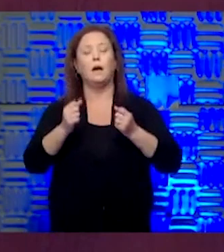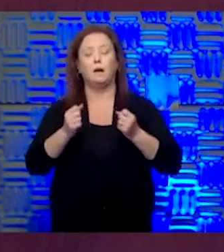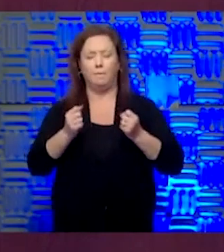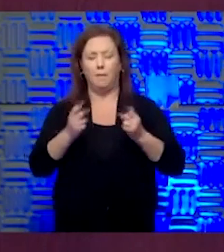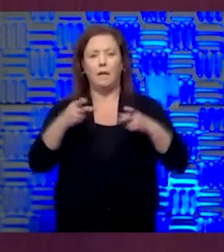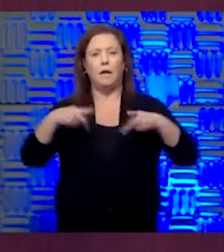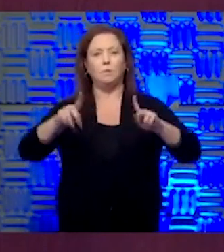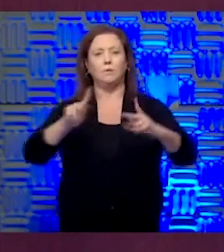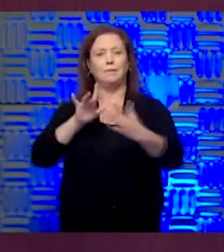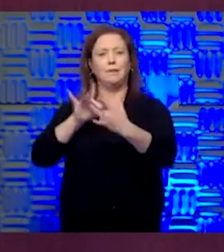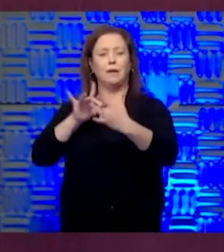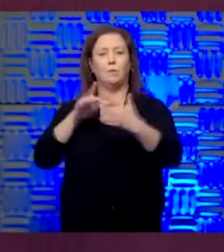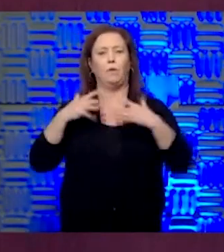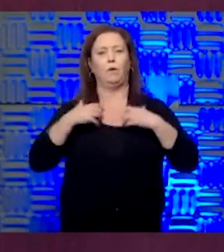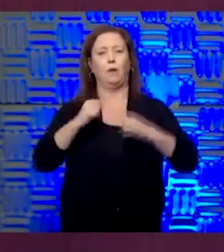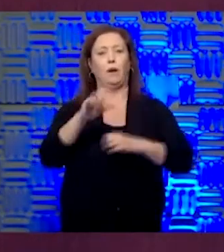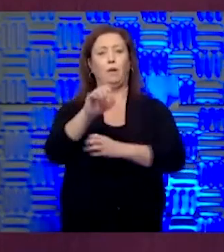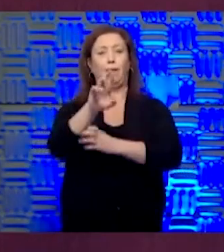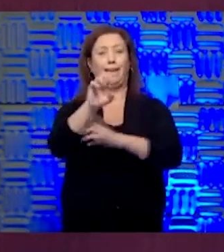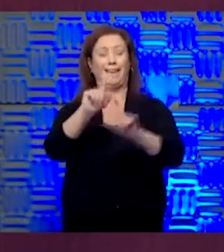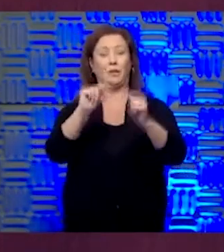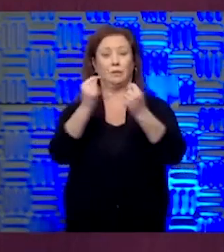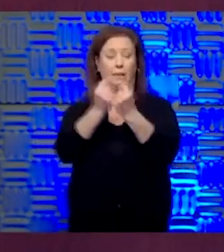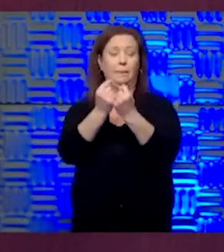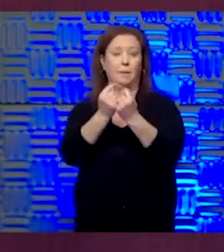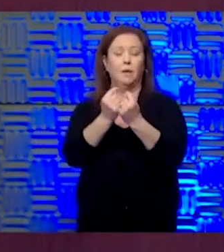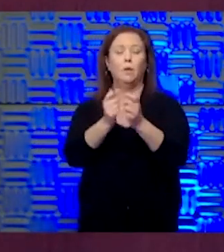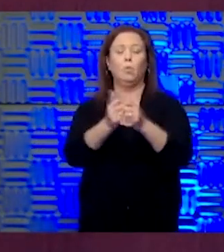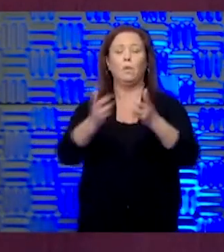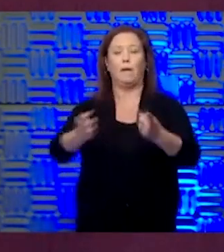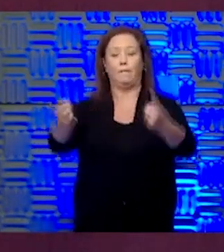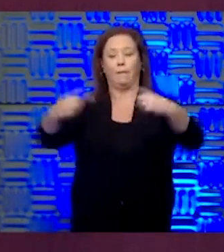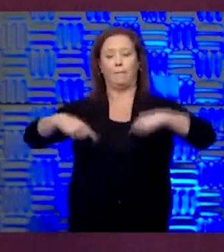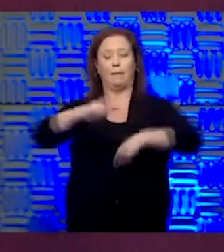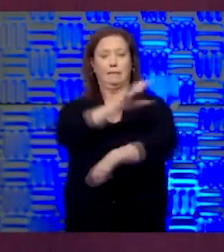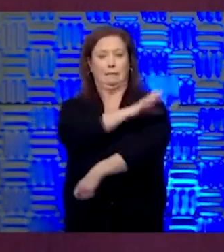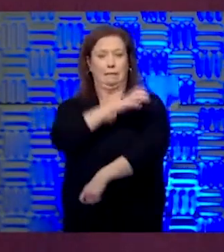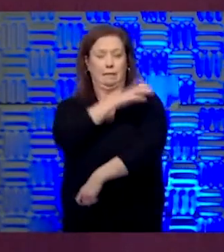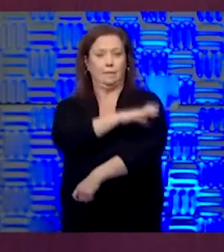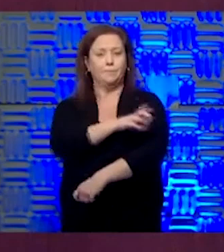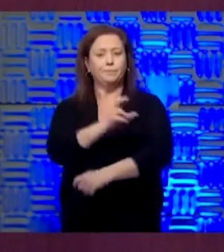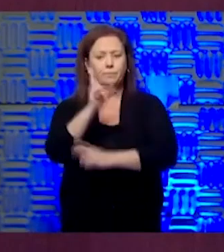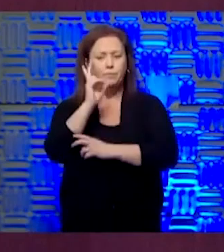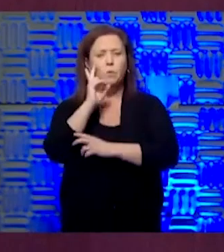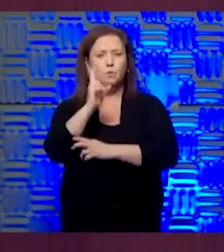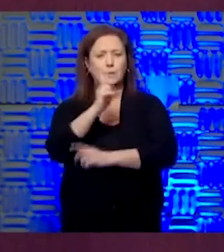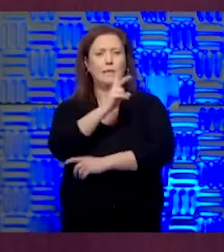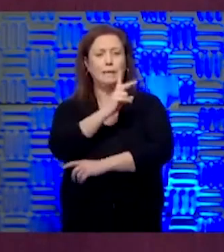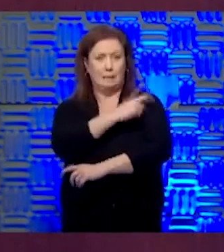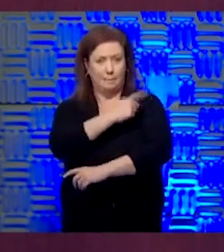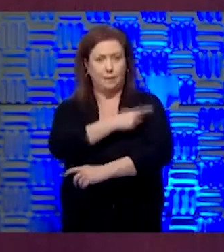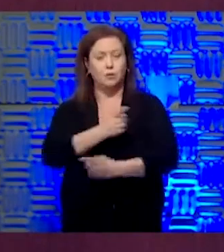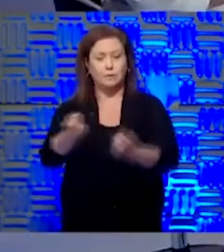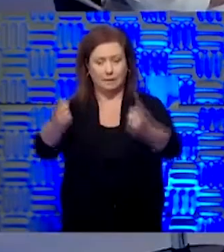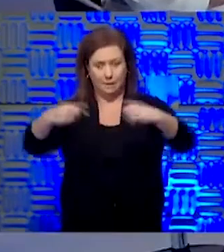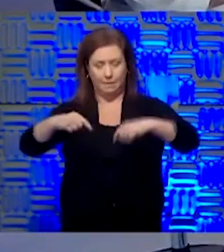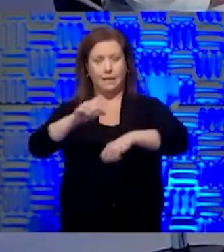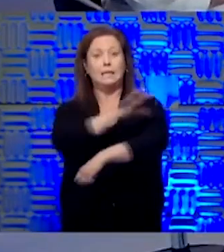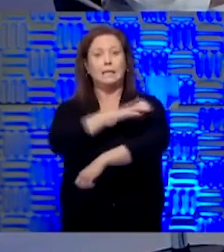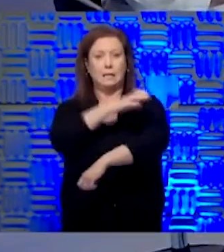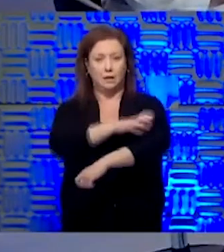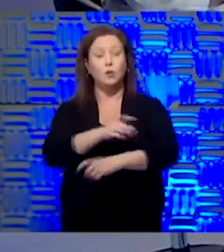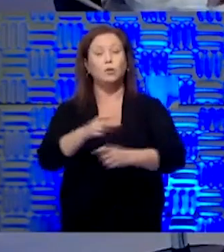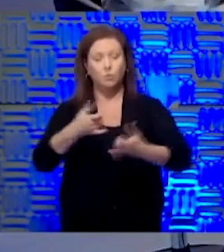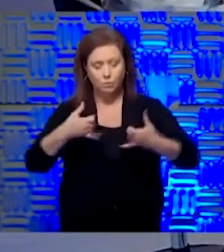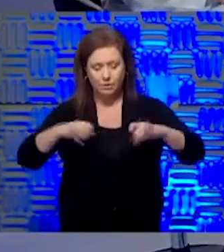connect with our healthcare team without necessarily having to come into the clinic. Yeah. But we also are still seeing patients live and in clinic. And so still see it. You can still